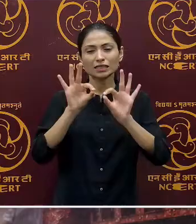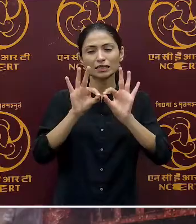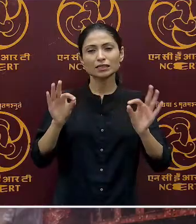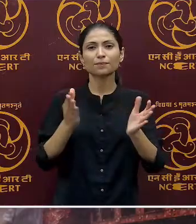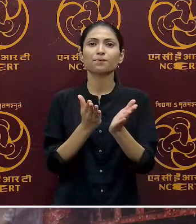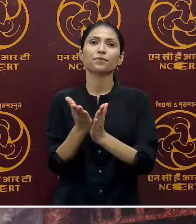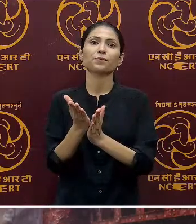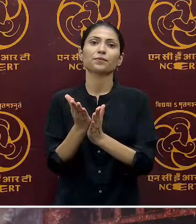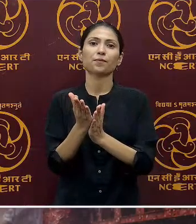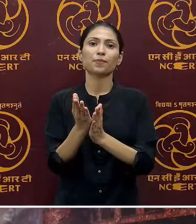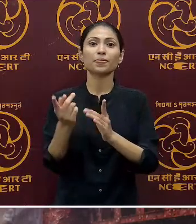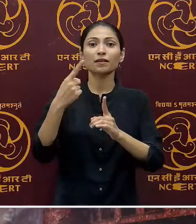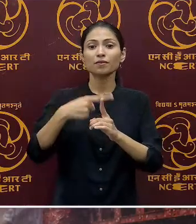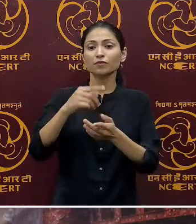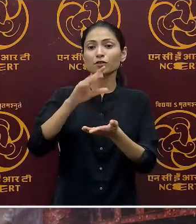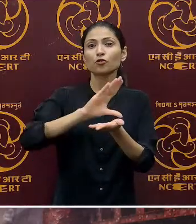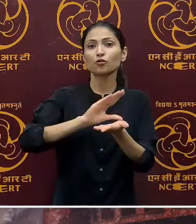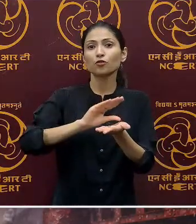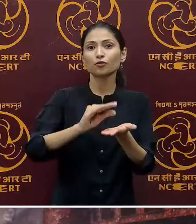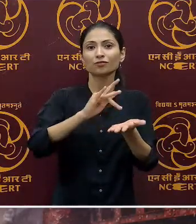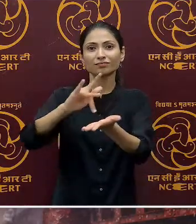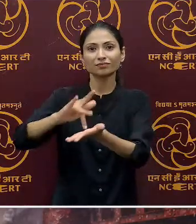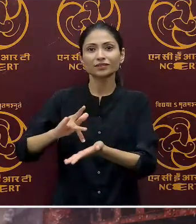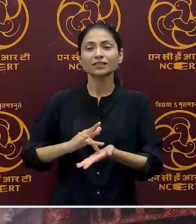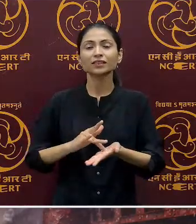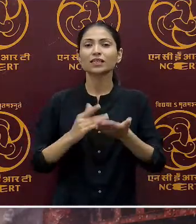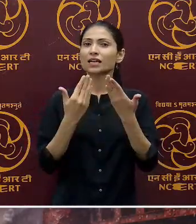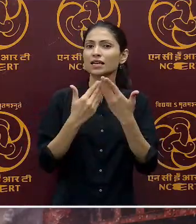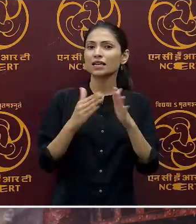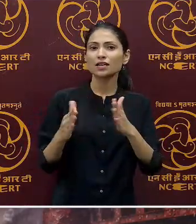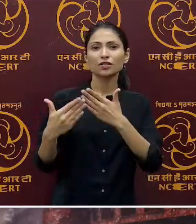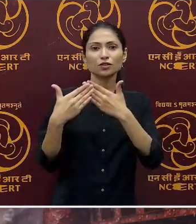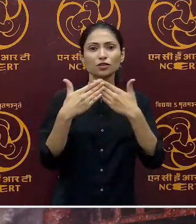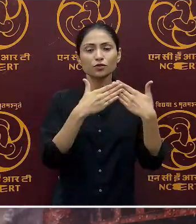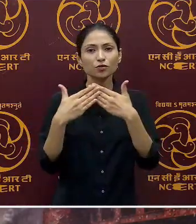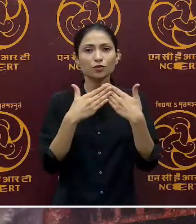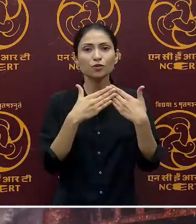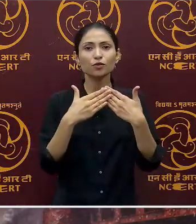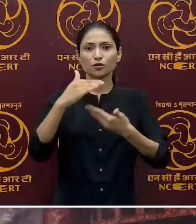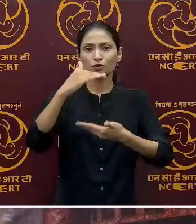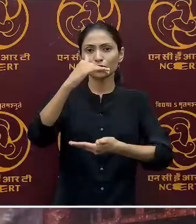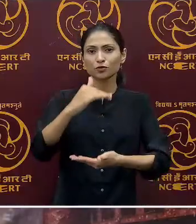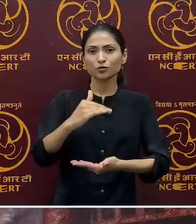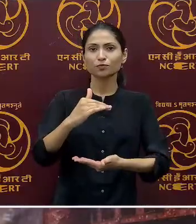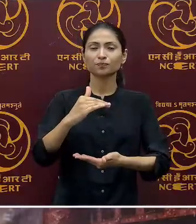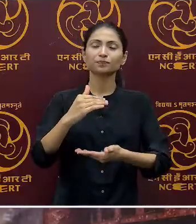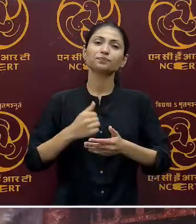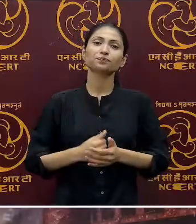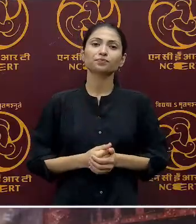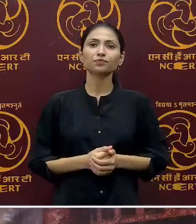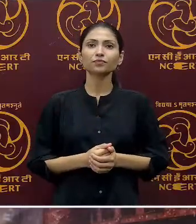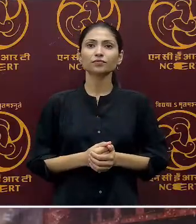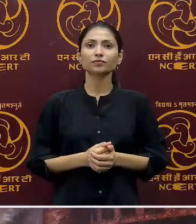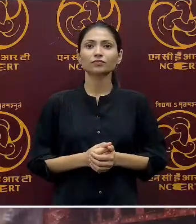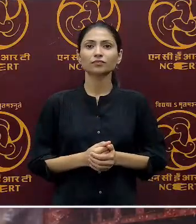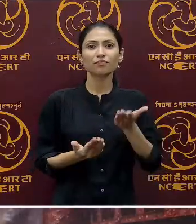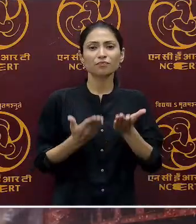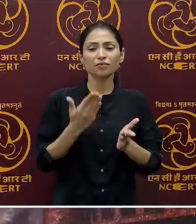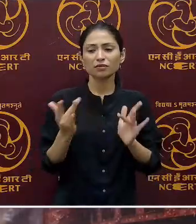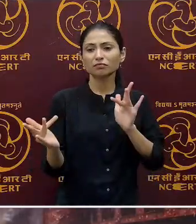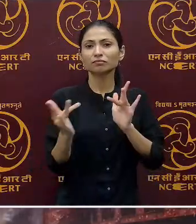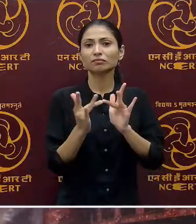in the rural areas also, where any student did not able to get in contact with or did not access to the